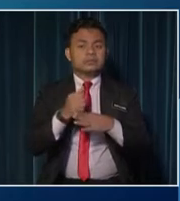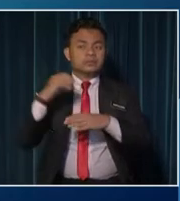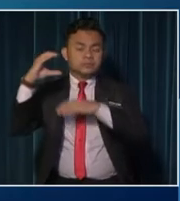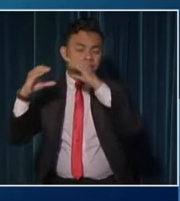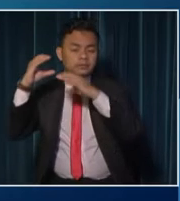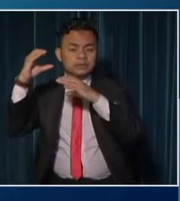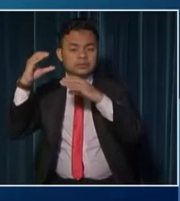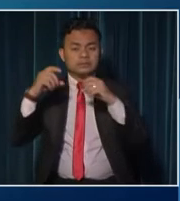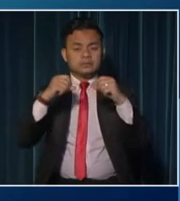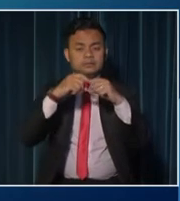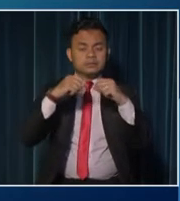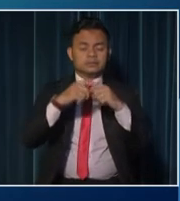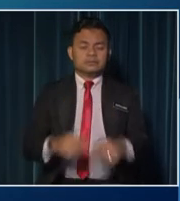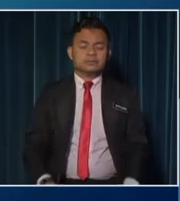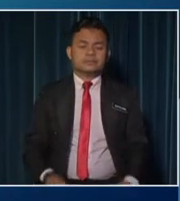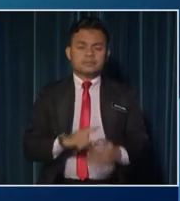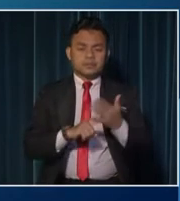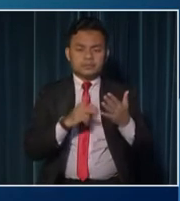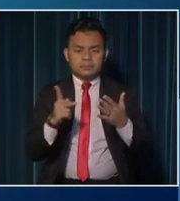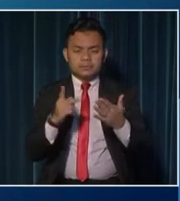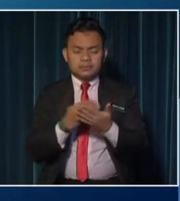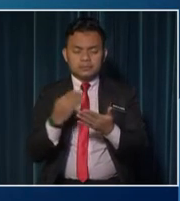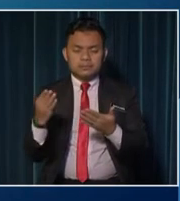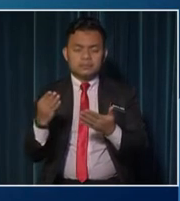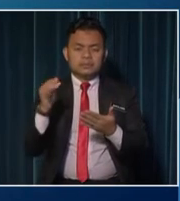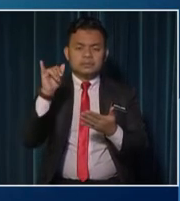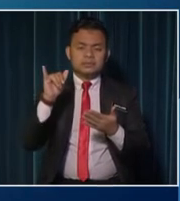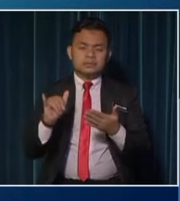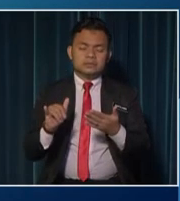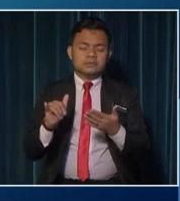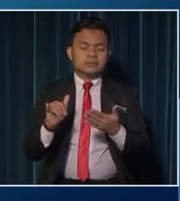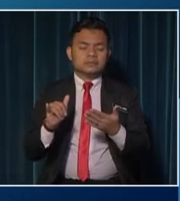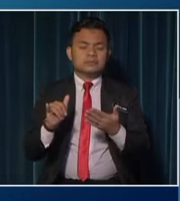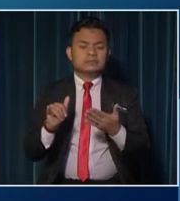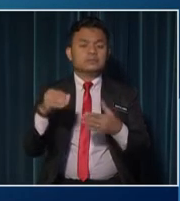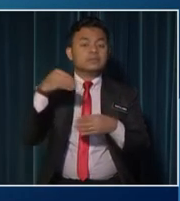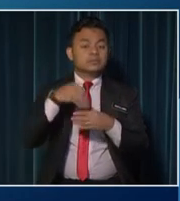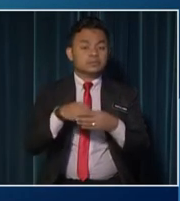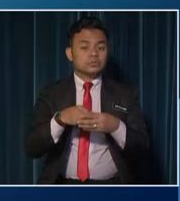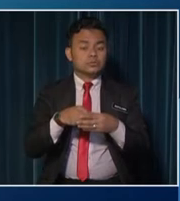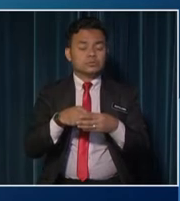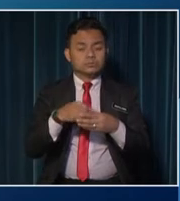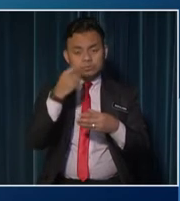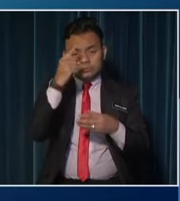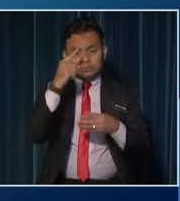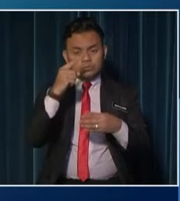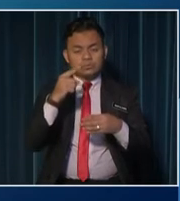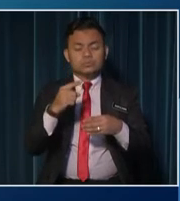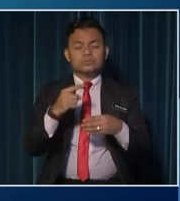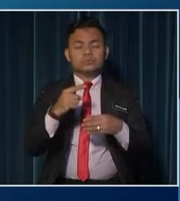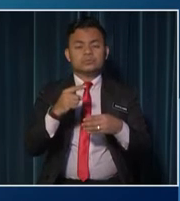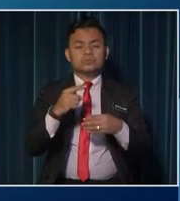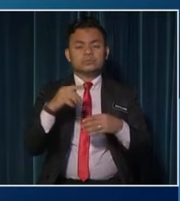the components involved in building an electric circuit? Let us